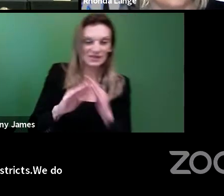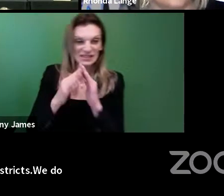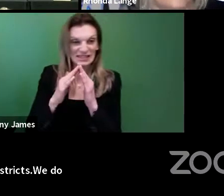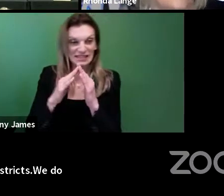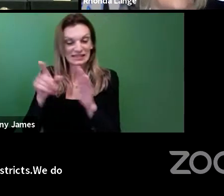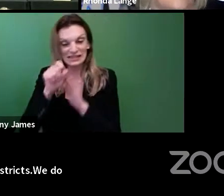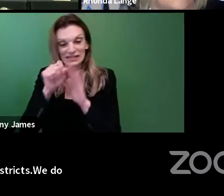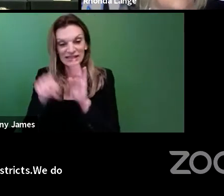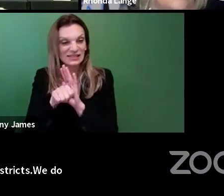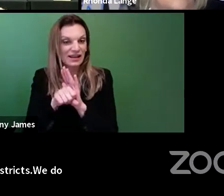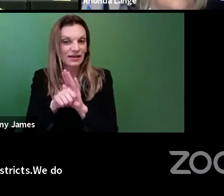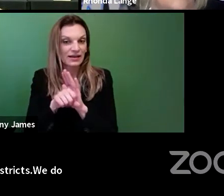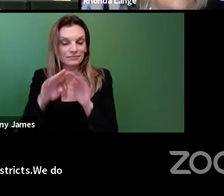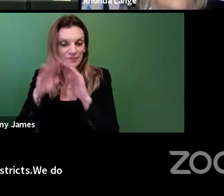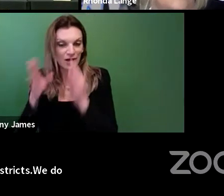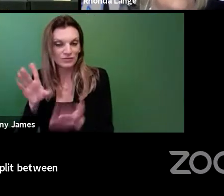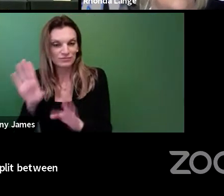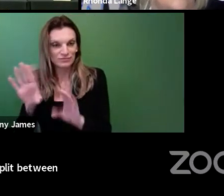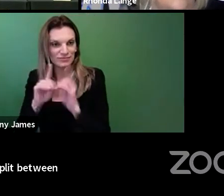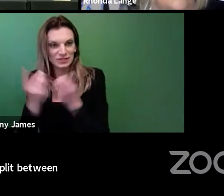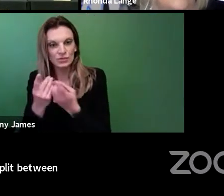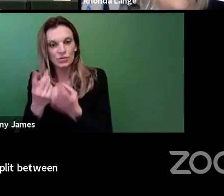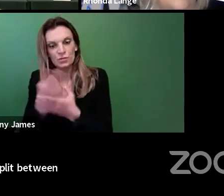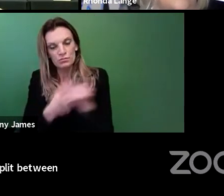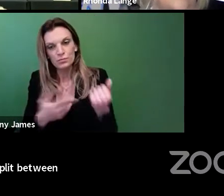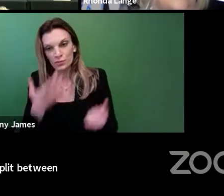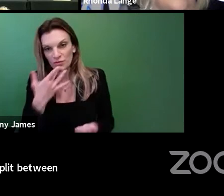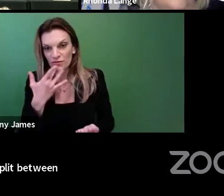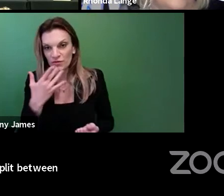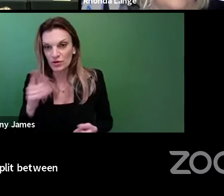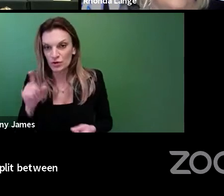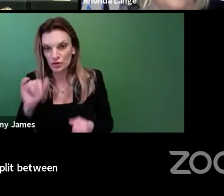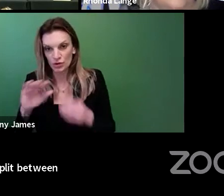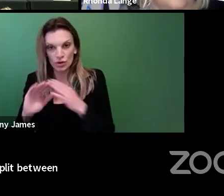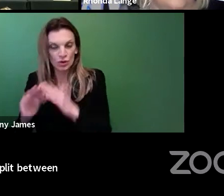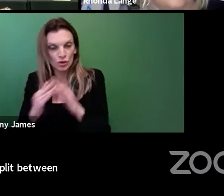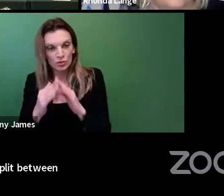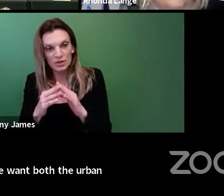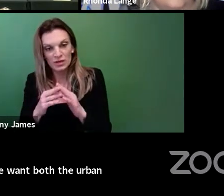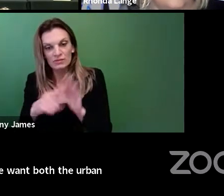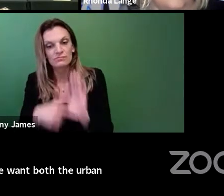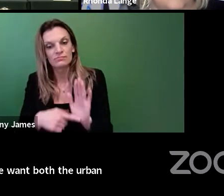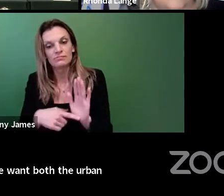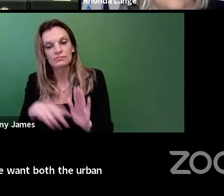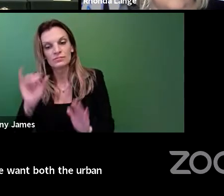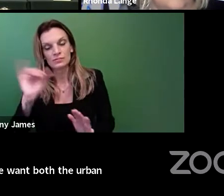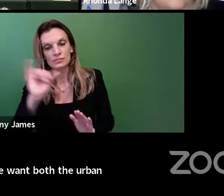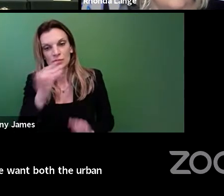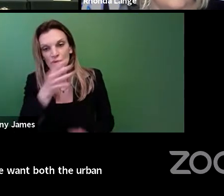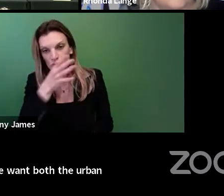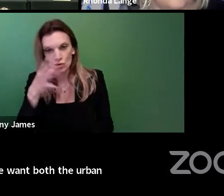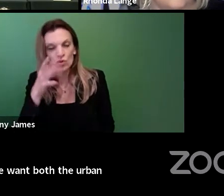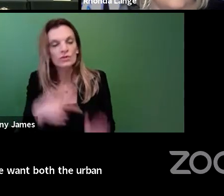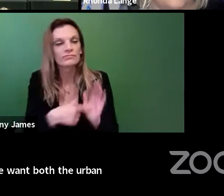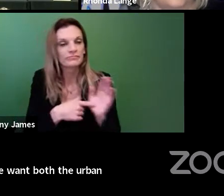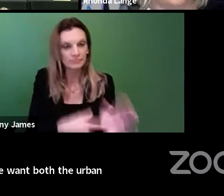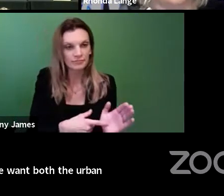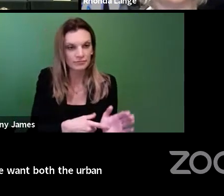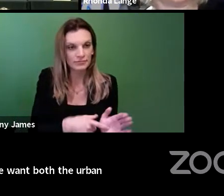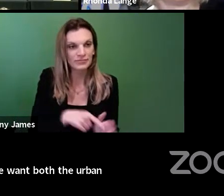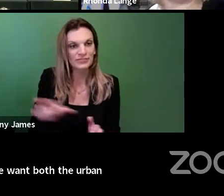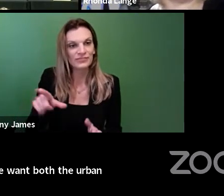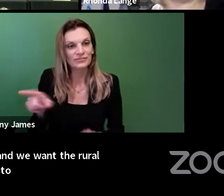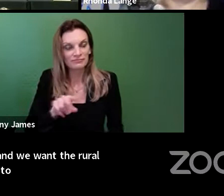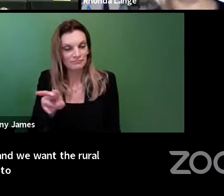state house districts. We want both the urban communities to be represented and we want the rural communities to be represented because they